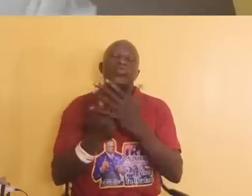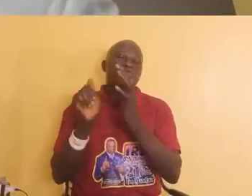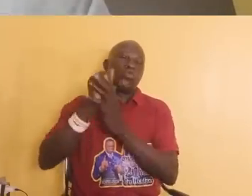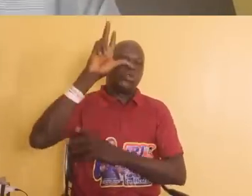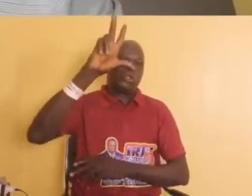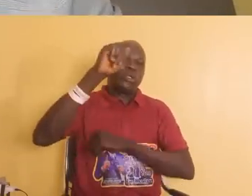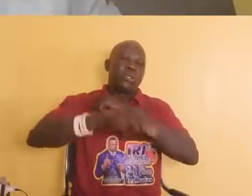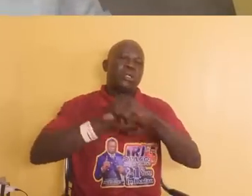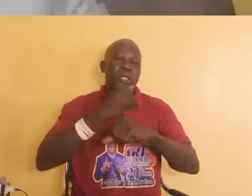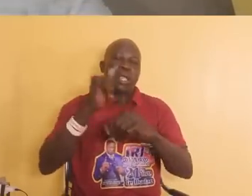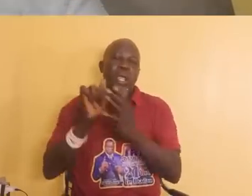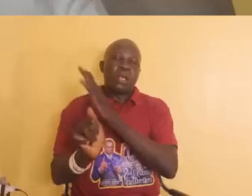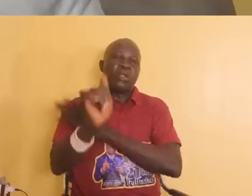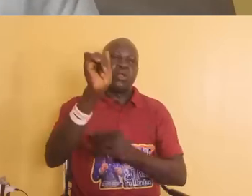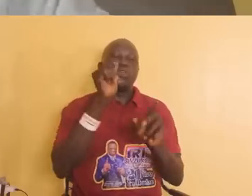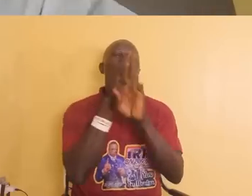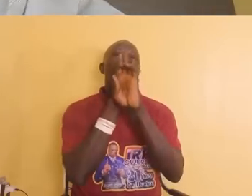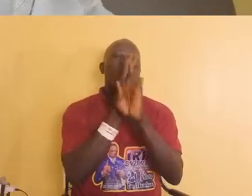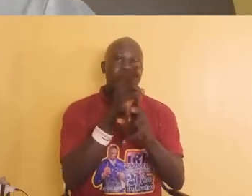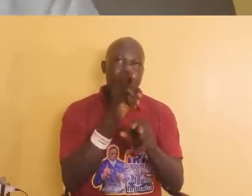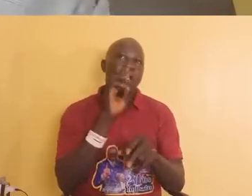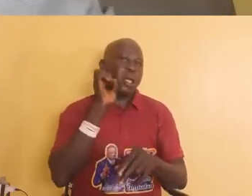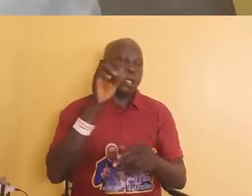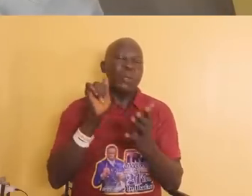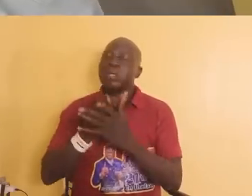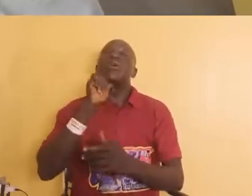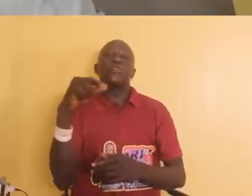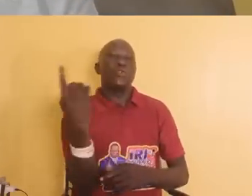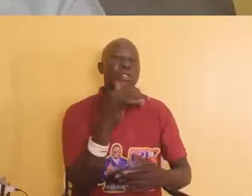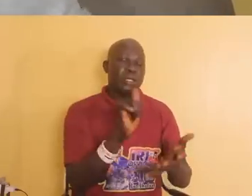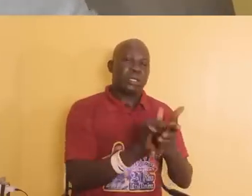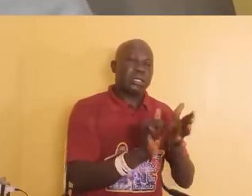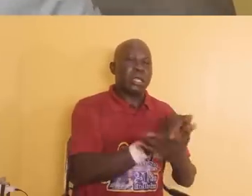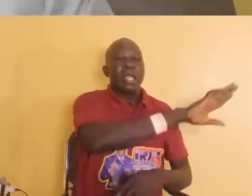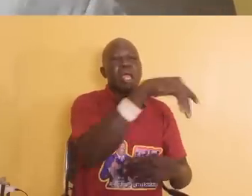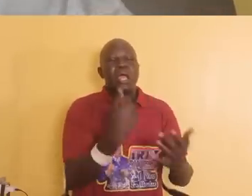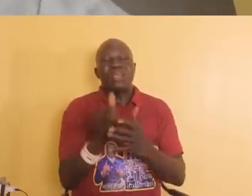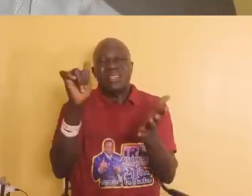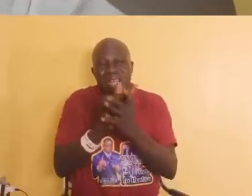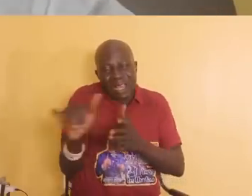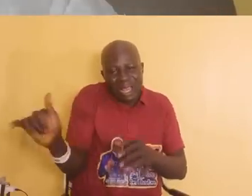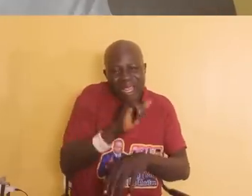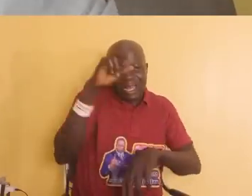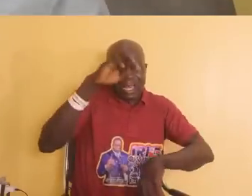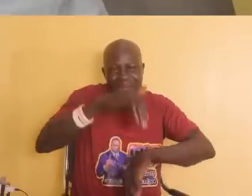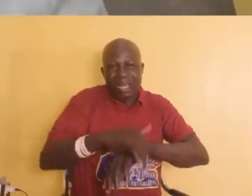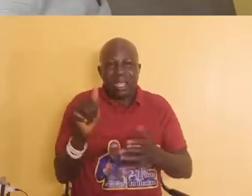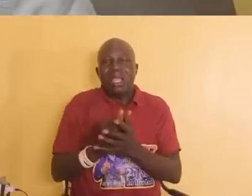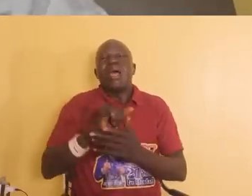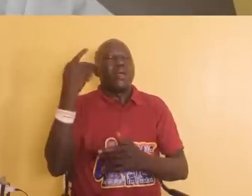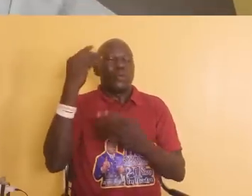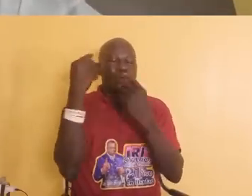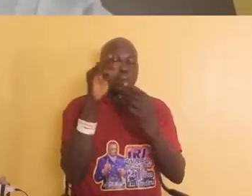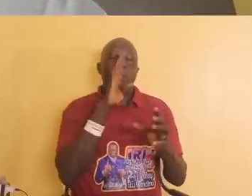3 years. For a domet at back home. All along that down low. He said God answered him. Only you can come. Not only that. Ni ale ojo nye. Only the case.